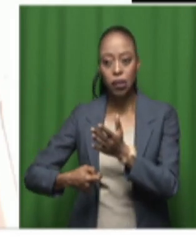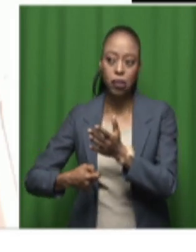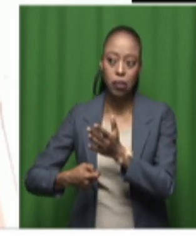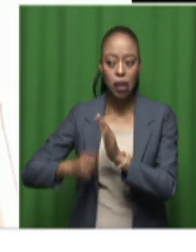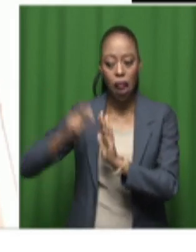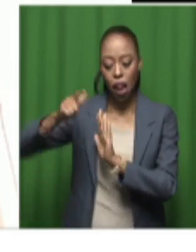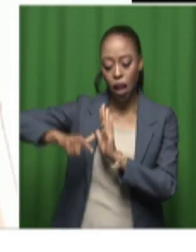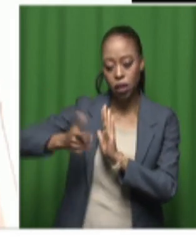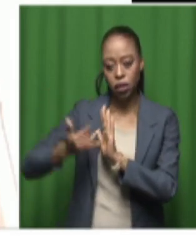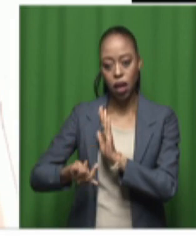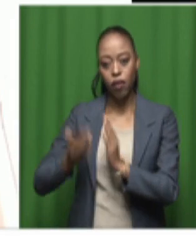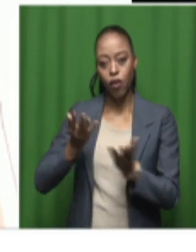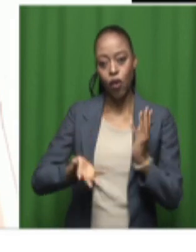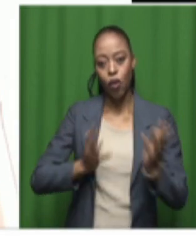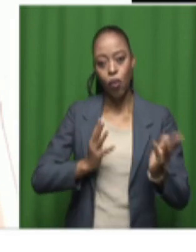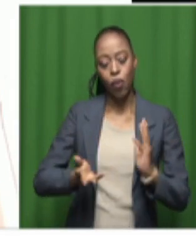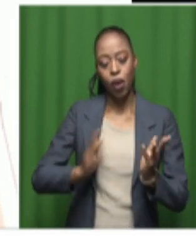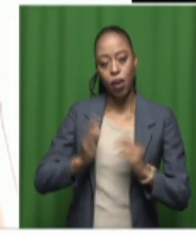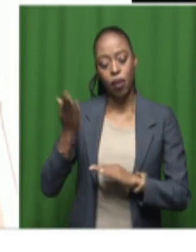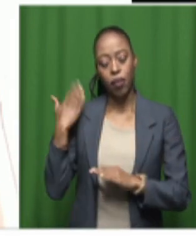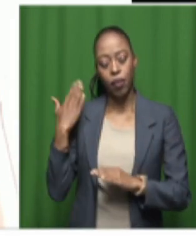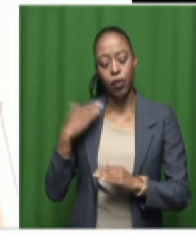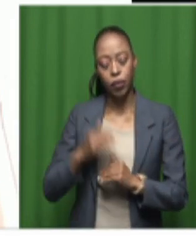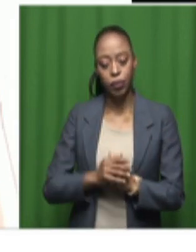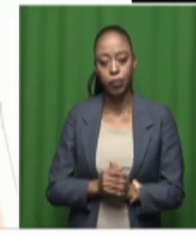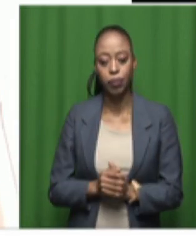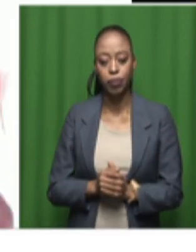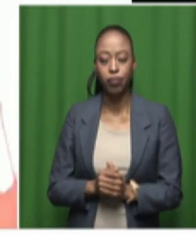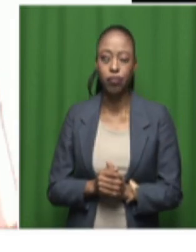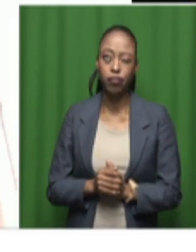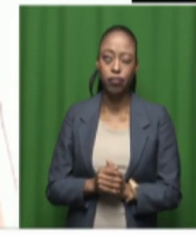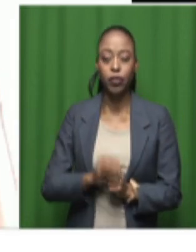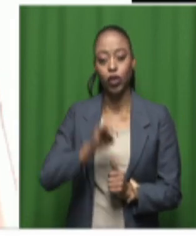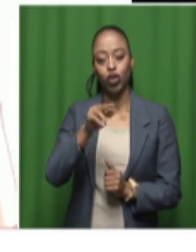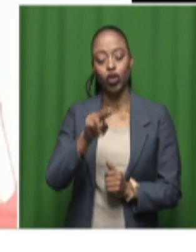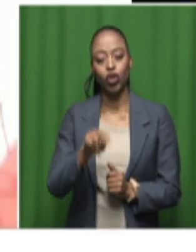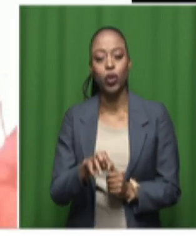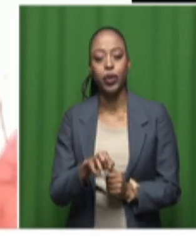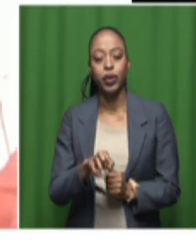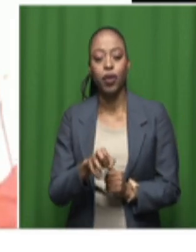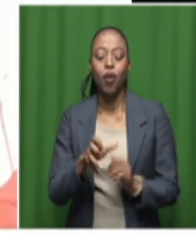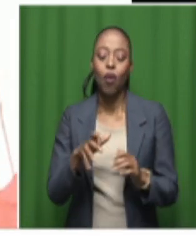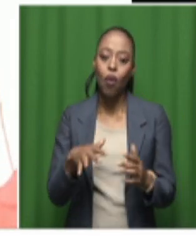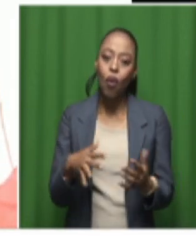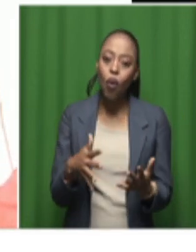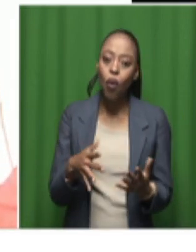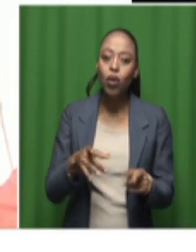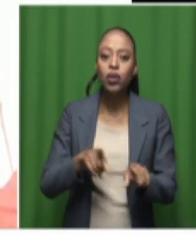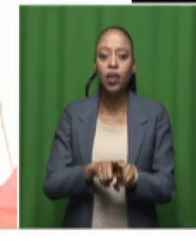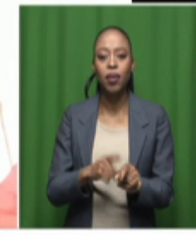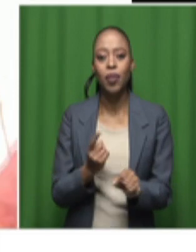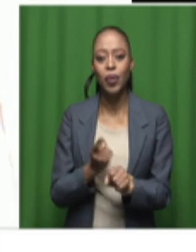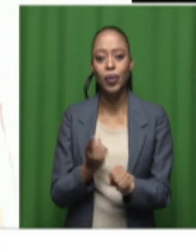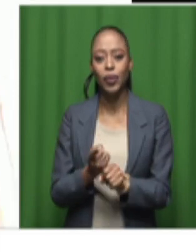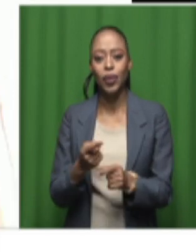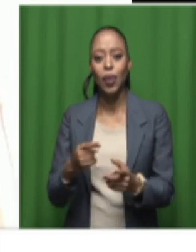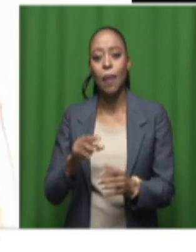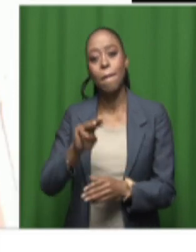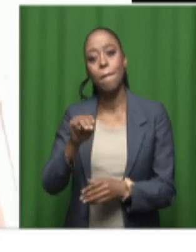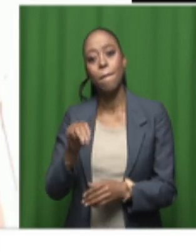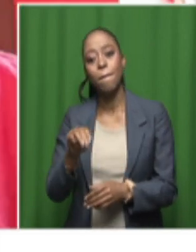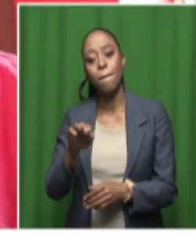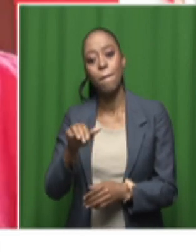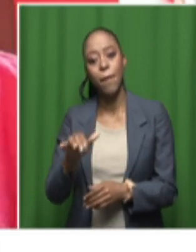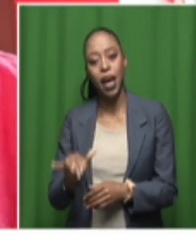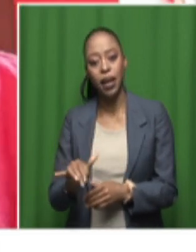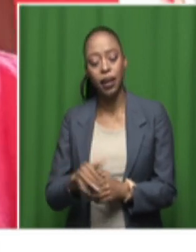considerably less now than it was, say, in June or even in as far back as May.